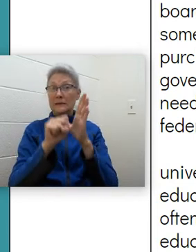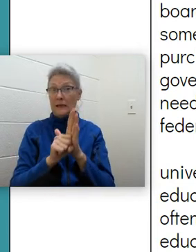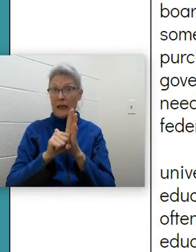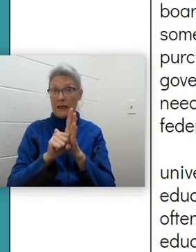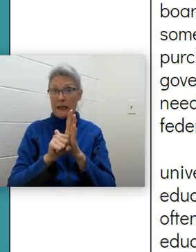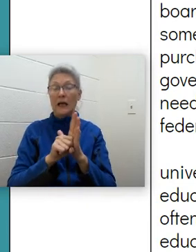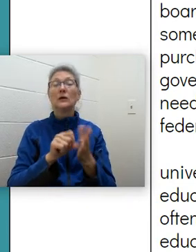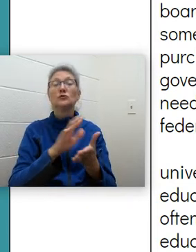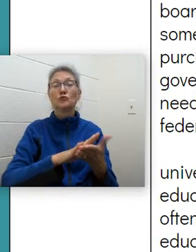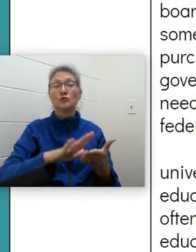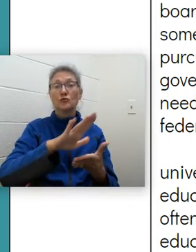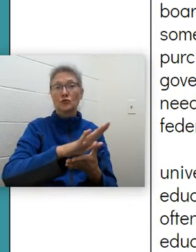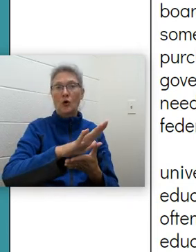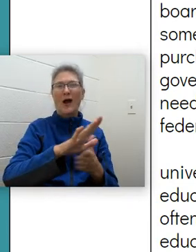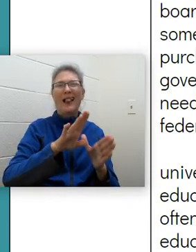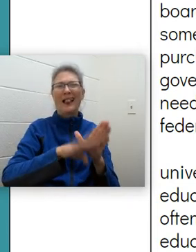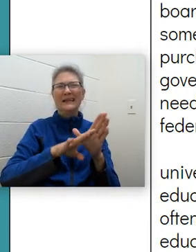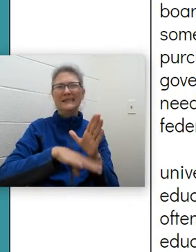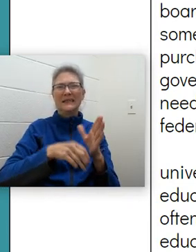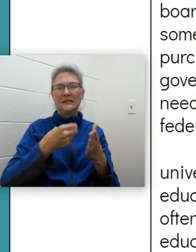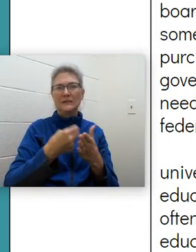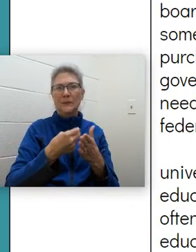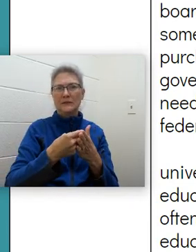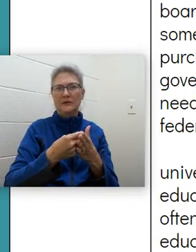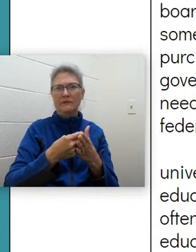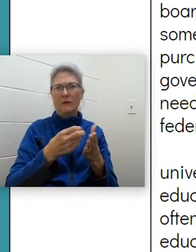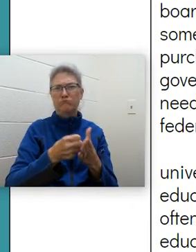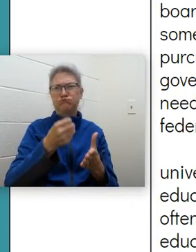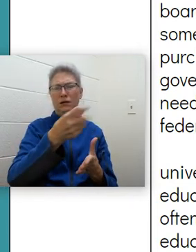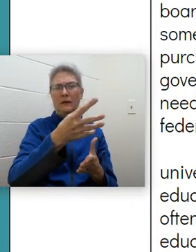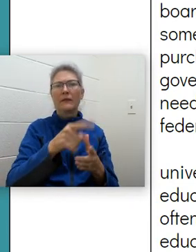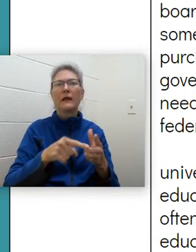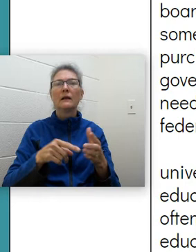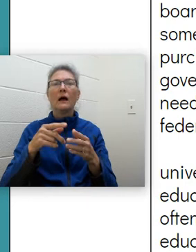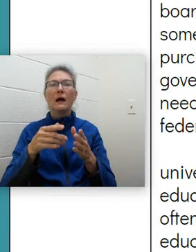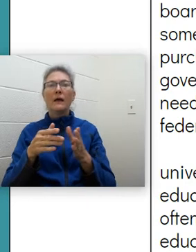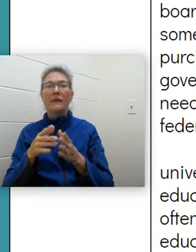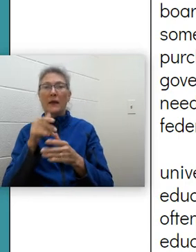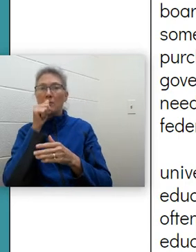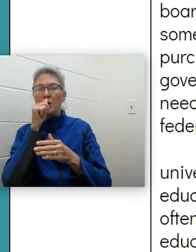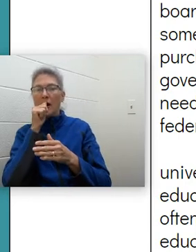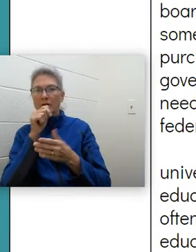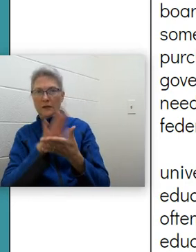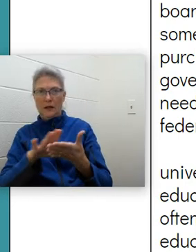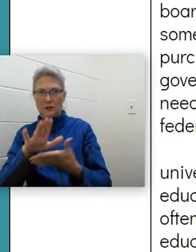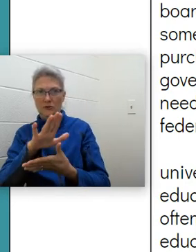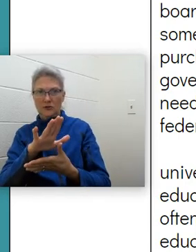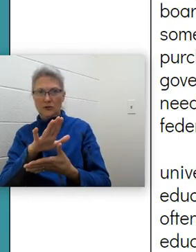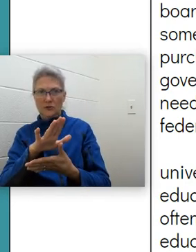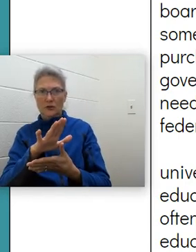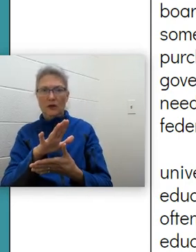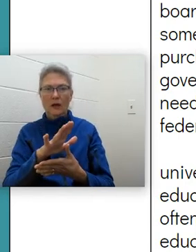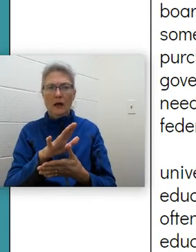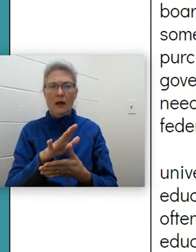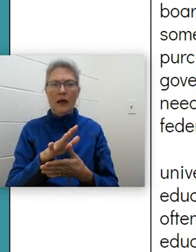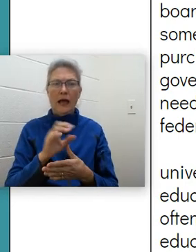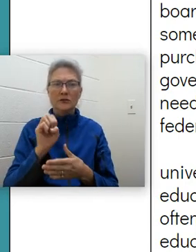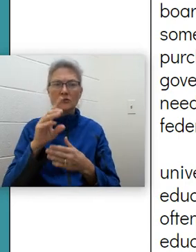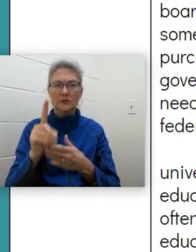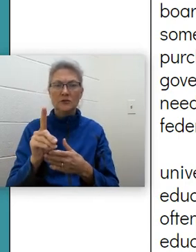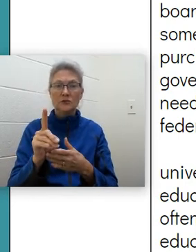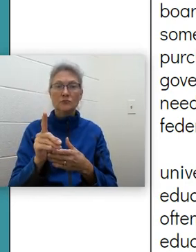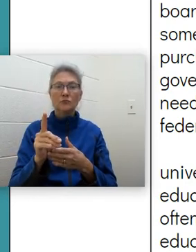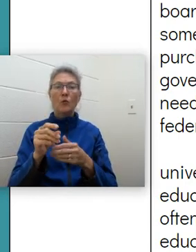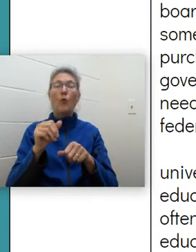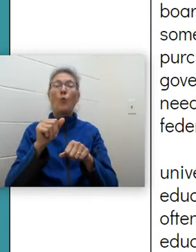than public schools. Funds for education and health make up the largest part of most state budgets.